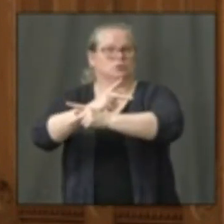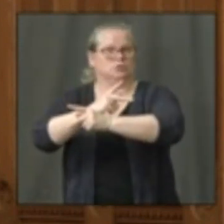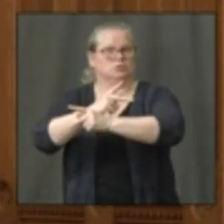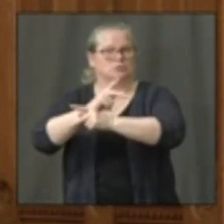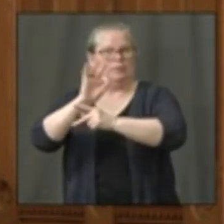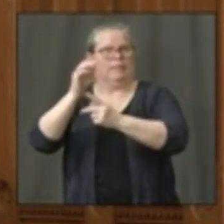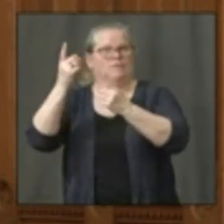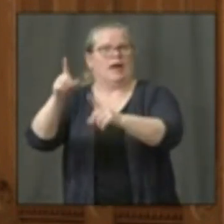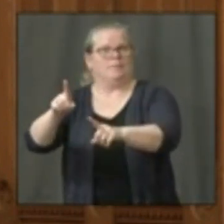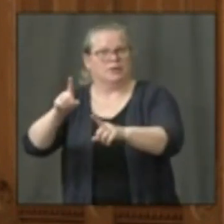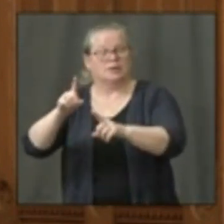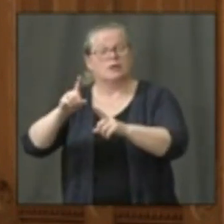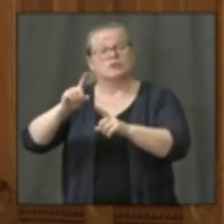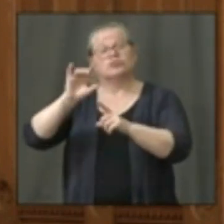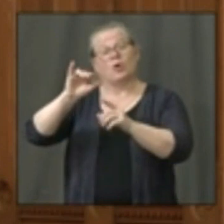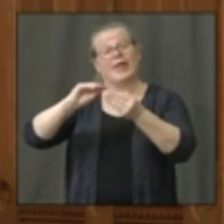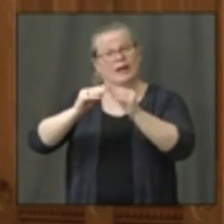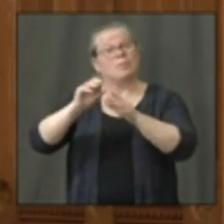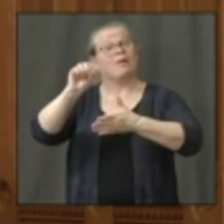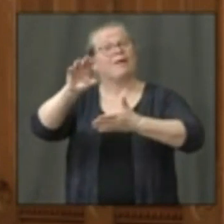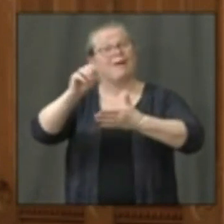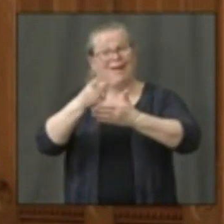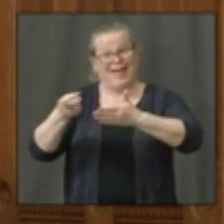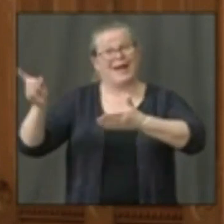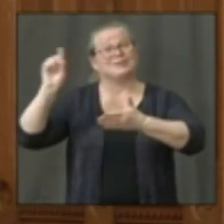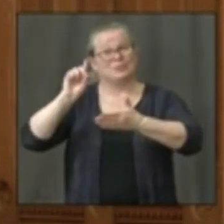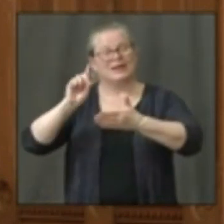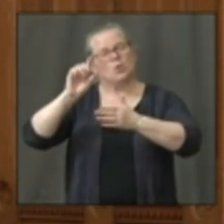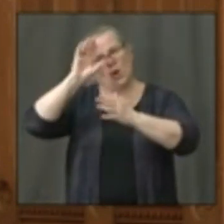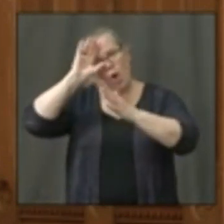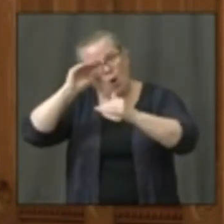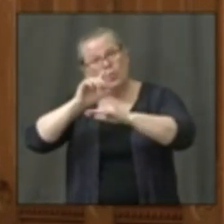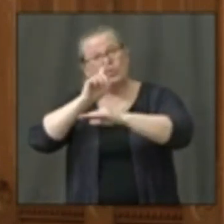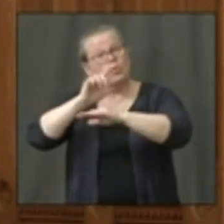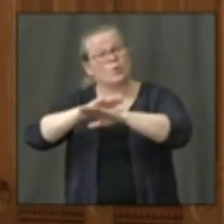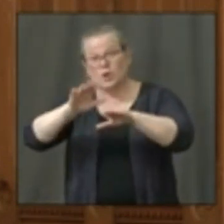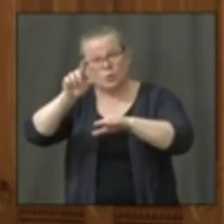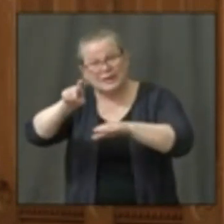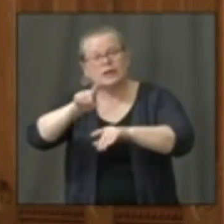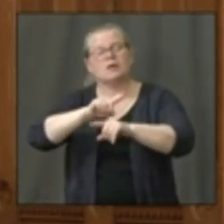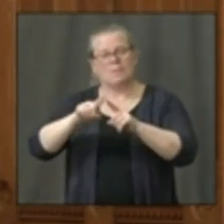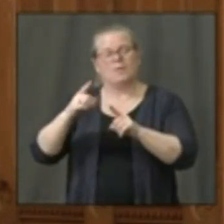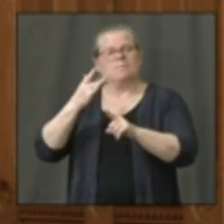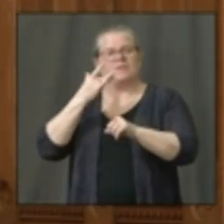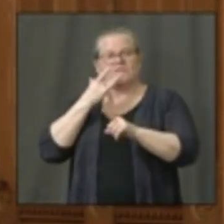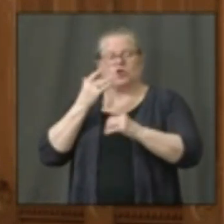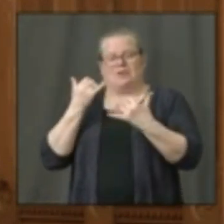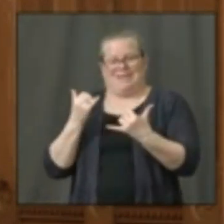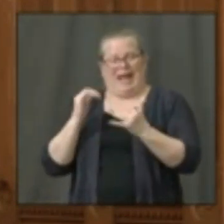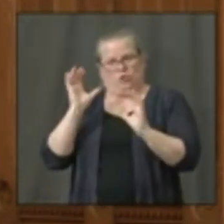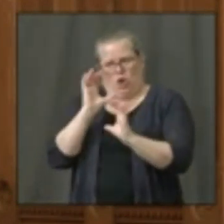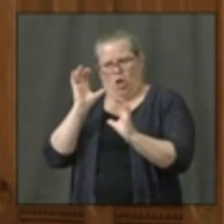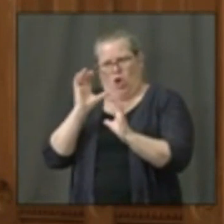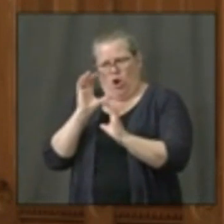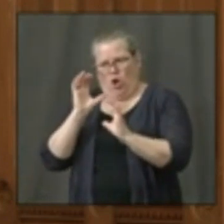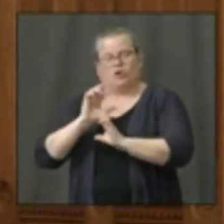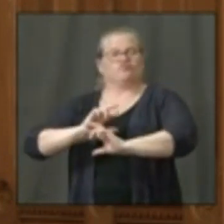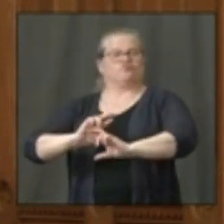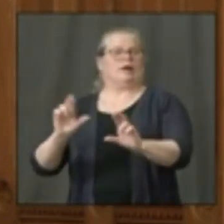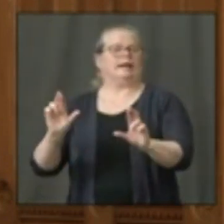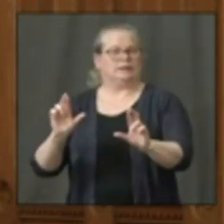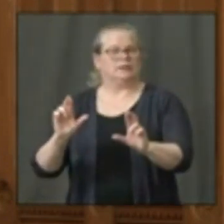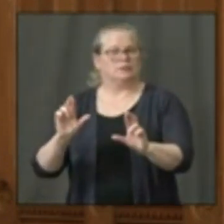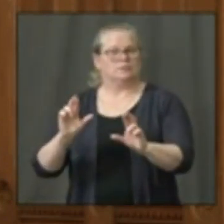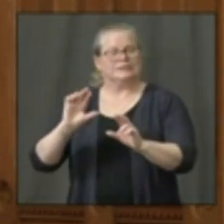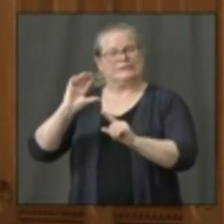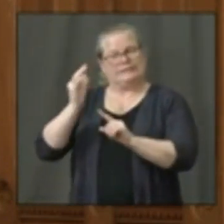is that we don't need that many, but again, we continue to scour the globe to look for more ventilators, knowing that that's most likely to be the primary